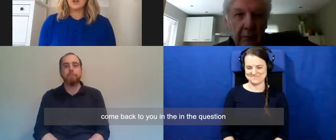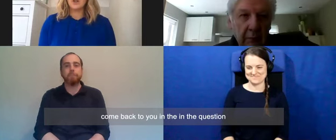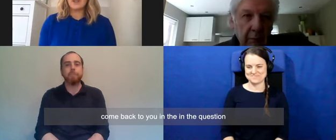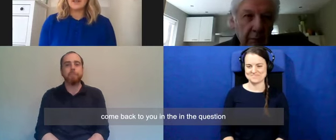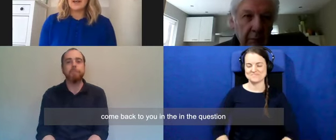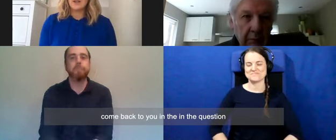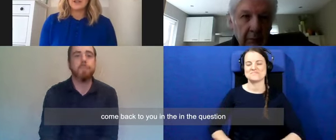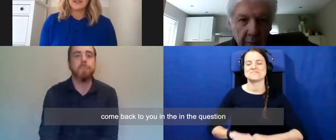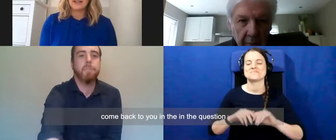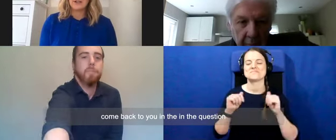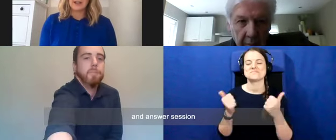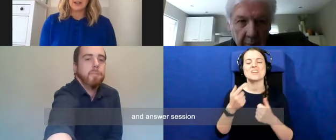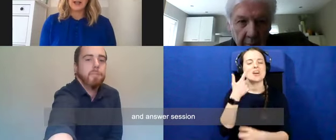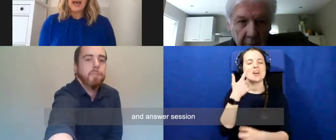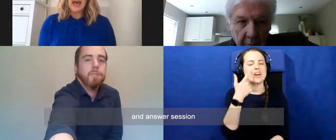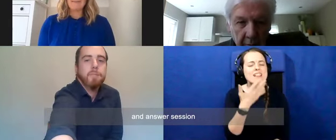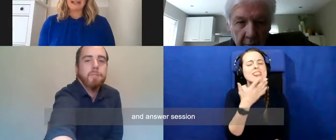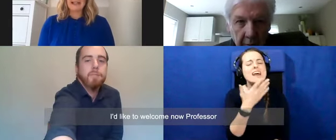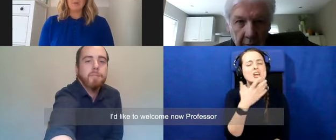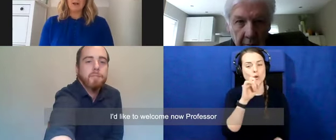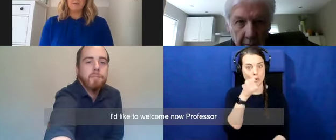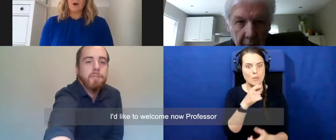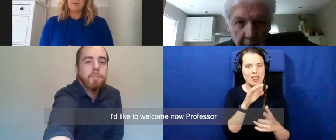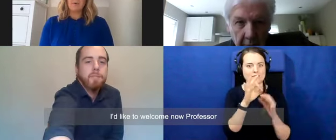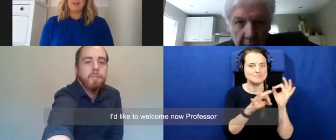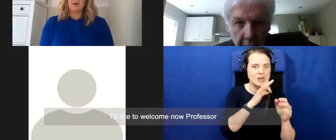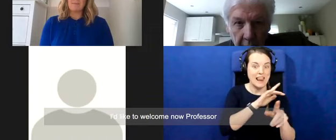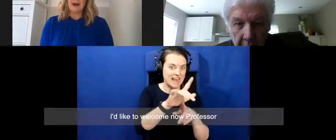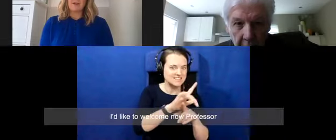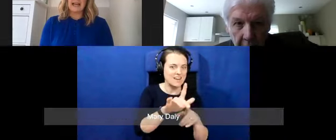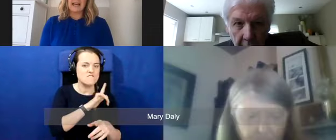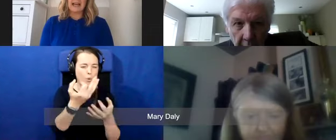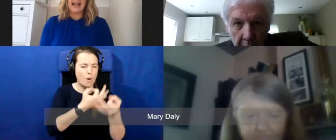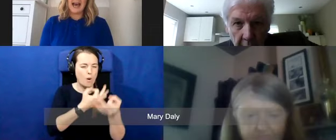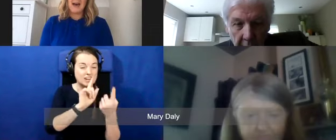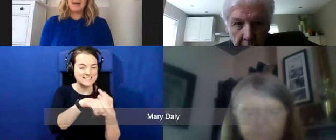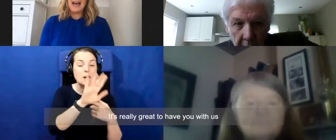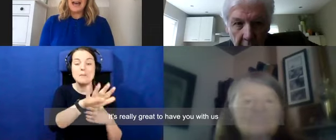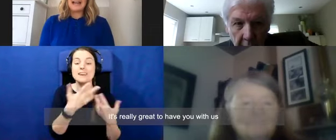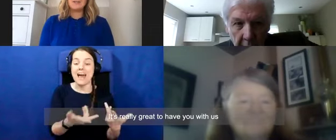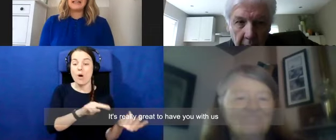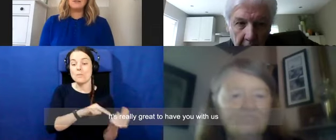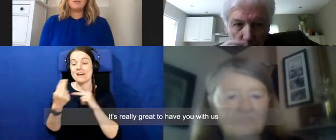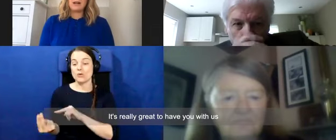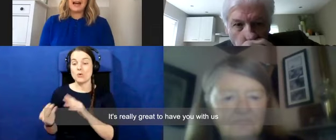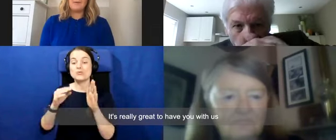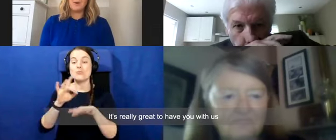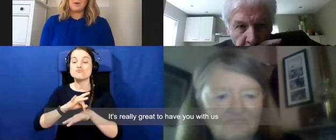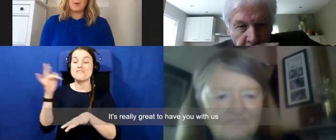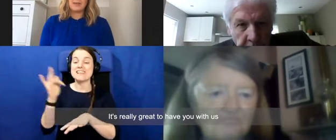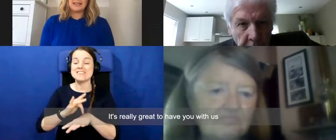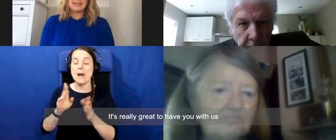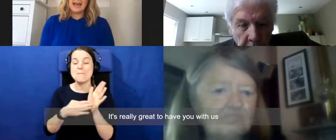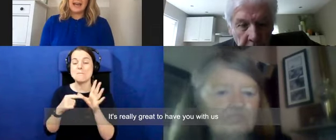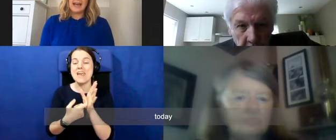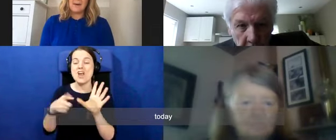back to you in the in the question and answer session. And I'd like to welcome now Professor Mary Daly. It's really great to have you